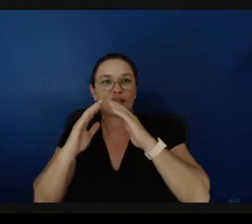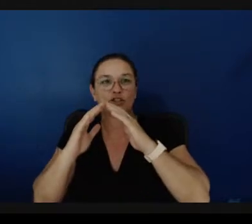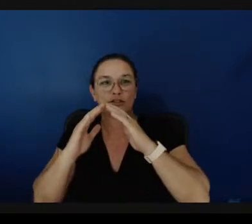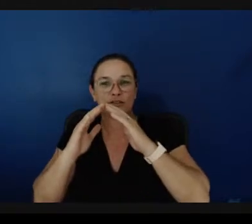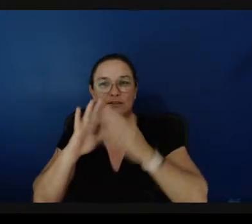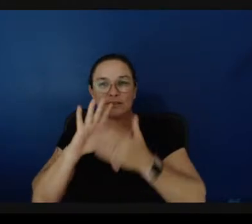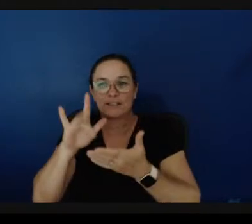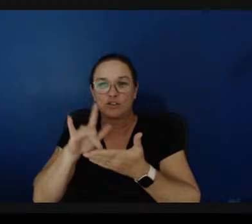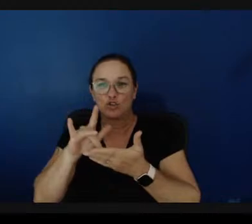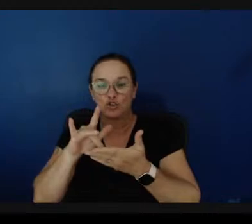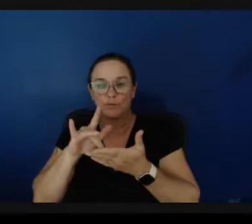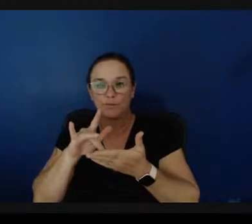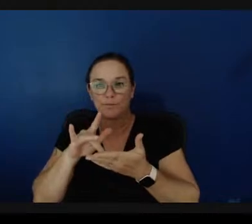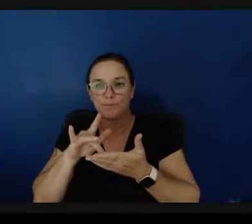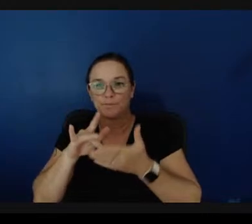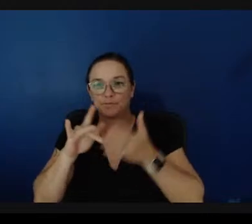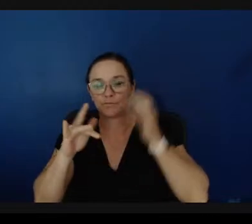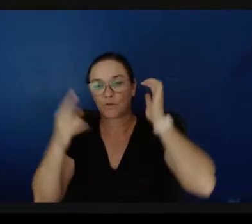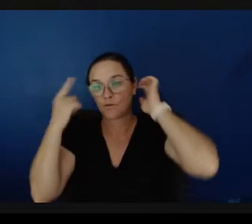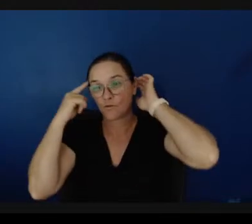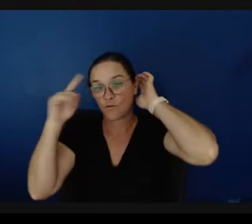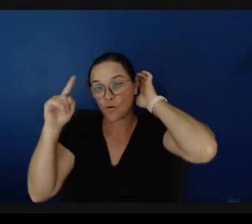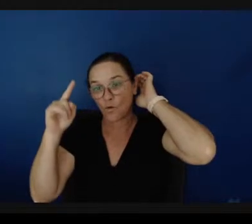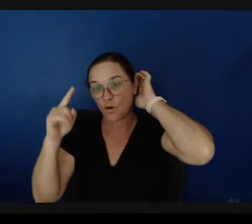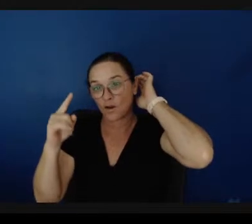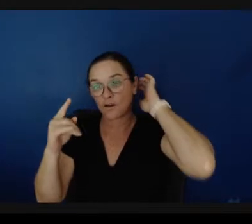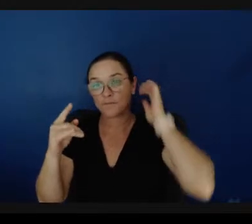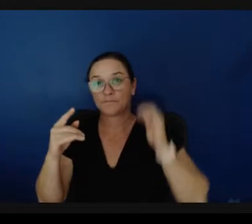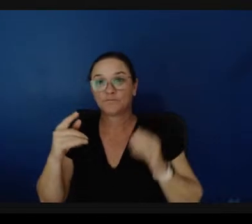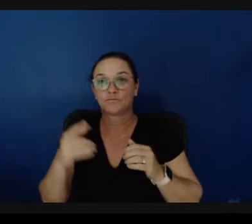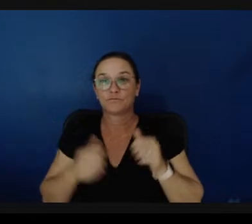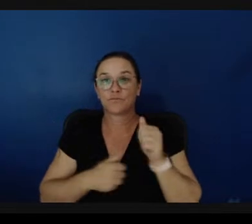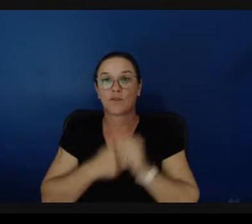inflation center for the last 11 days